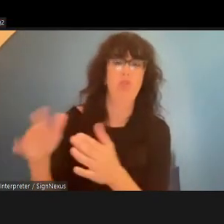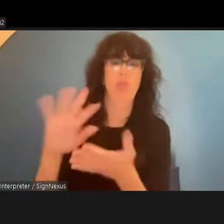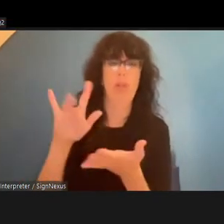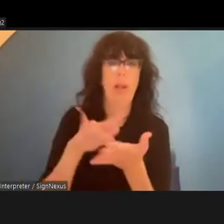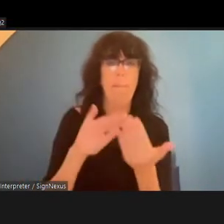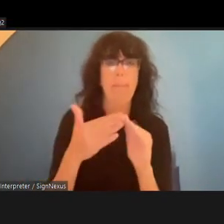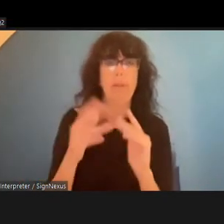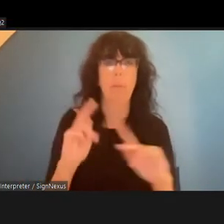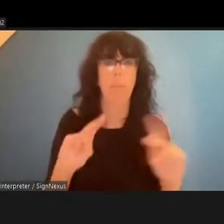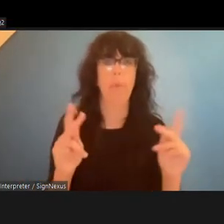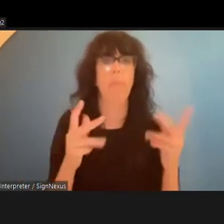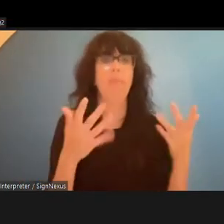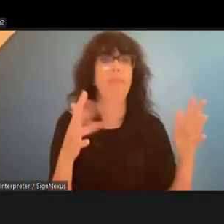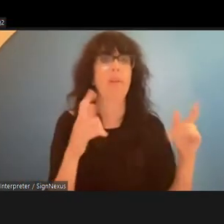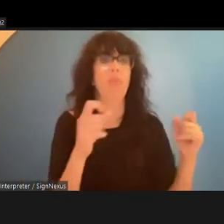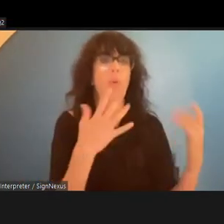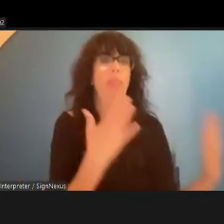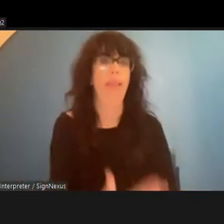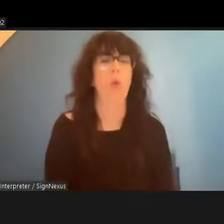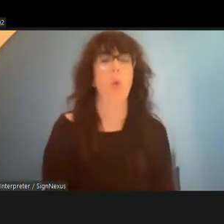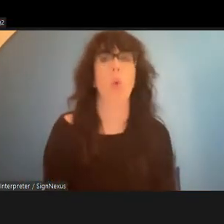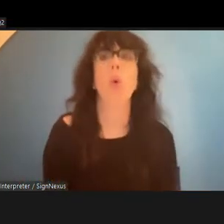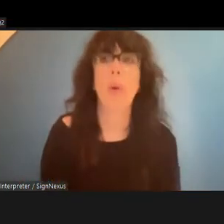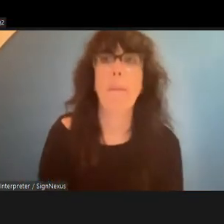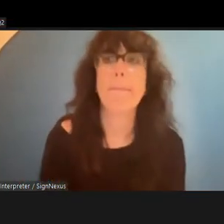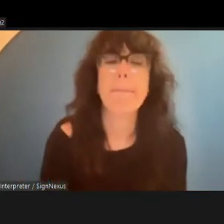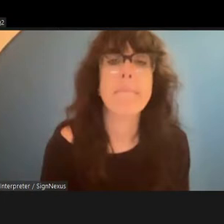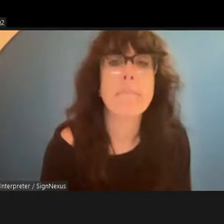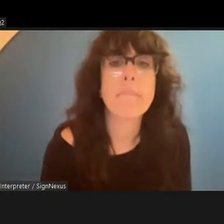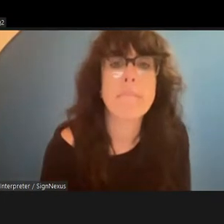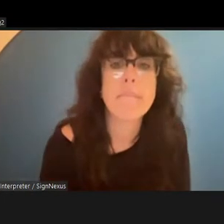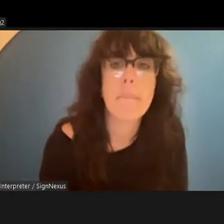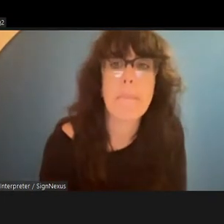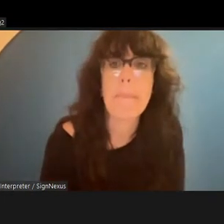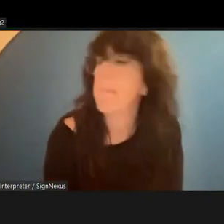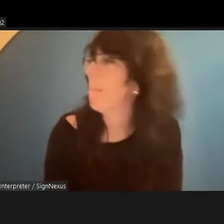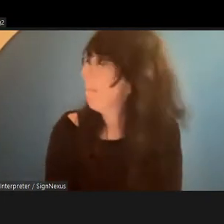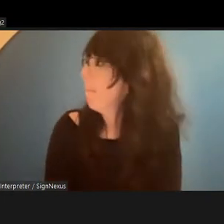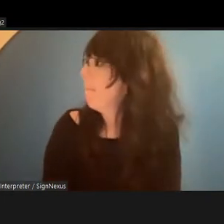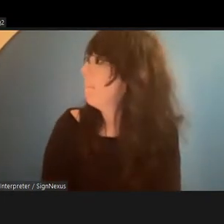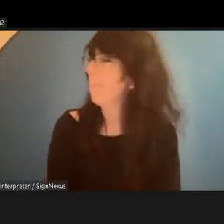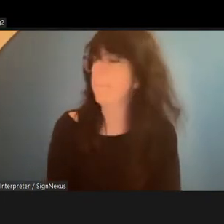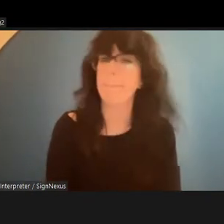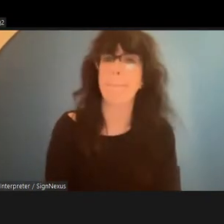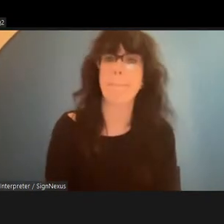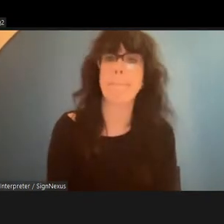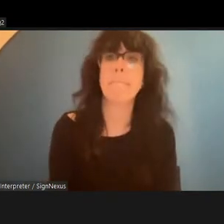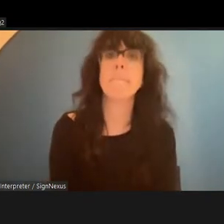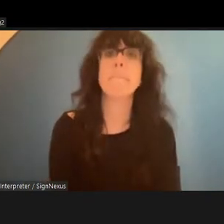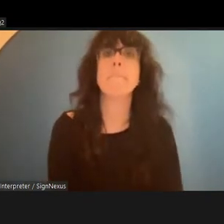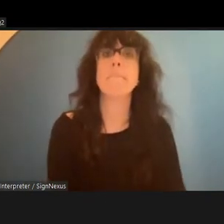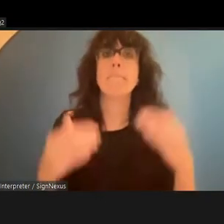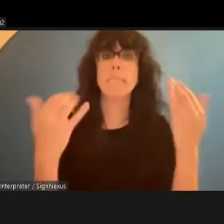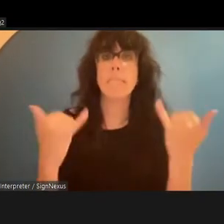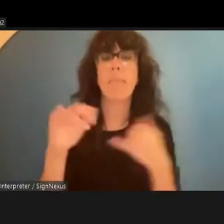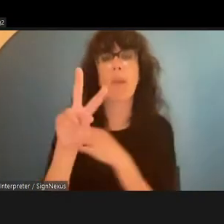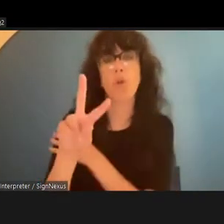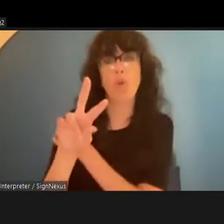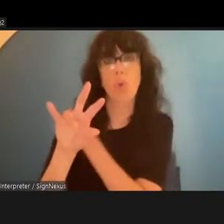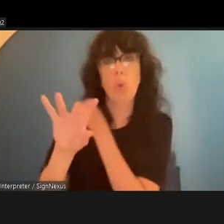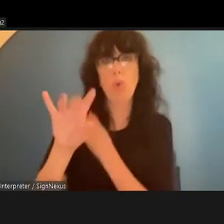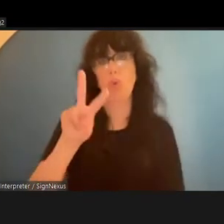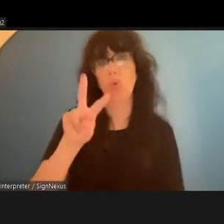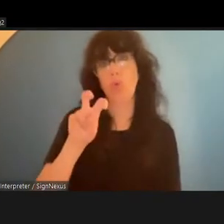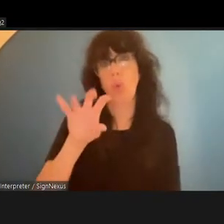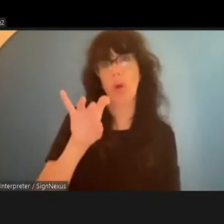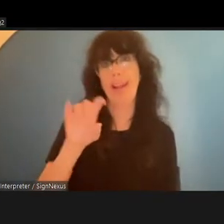remarks not from us thank you thank you our next and 281st speaker